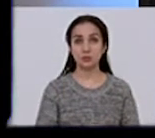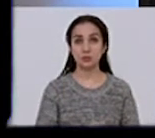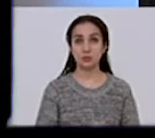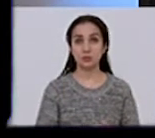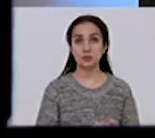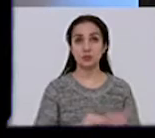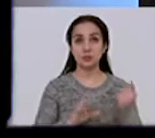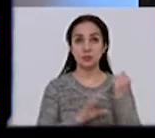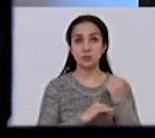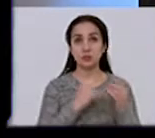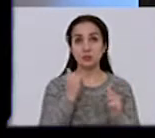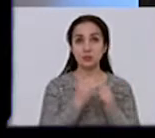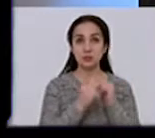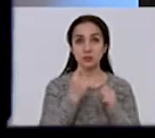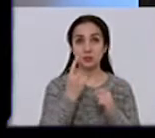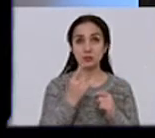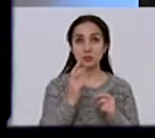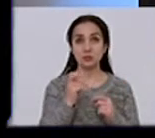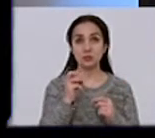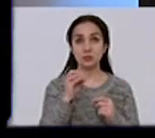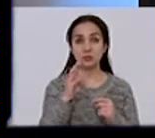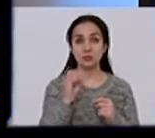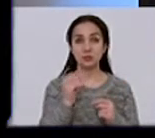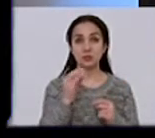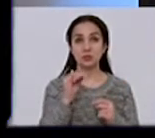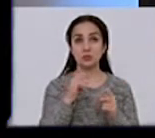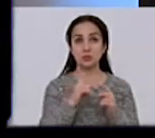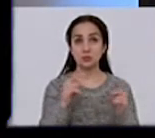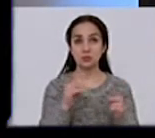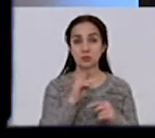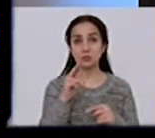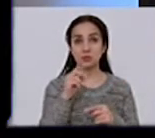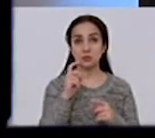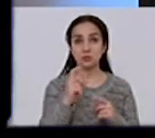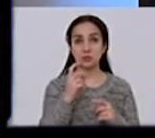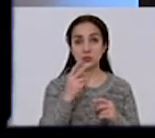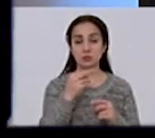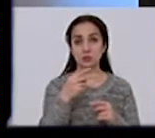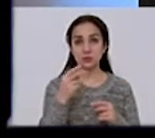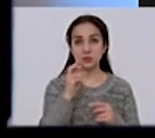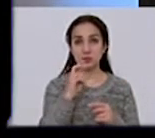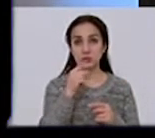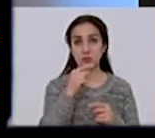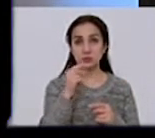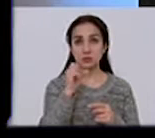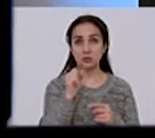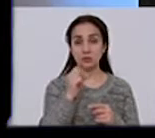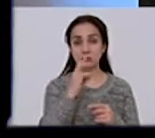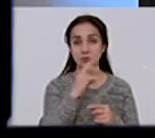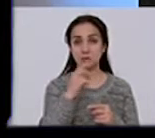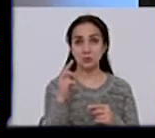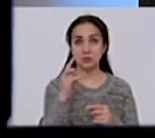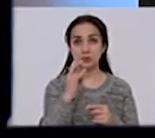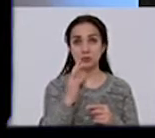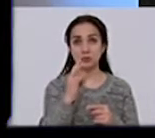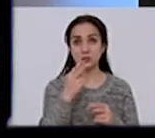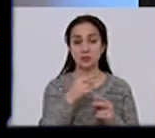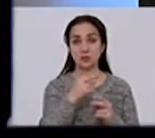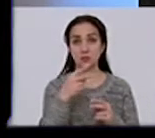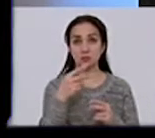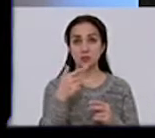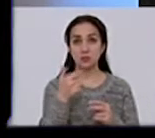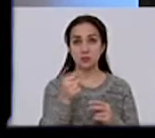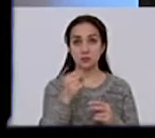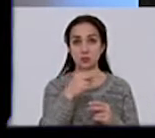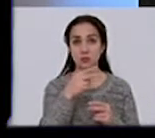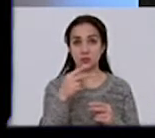So'ng har bir kesma uzunligi delta x teng b-a taqsim n ga teng bo'ladi.